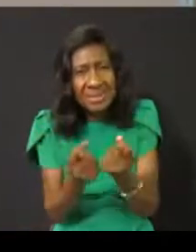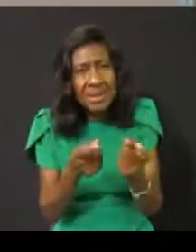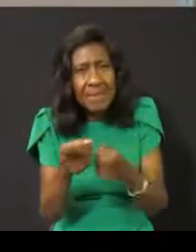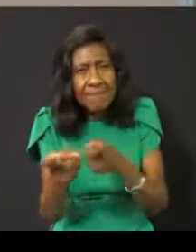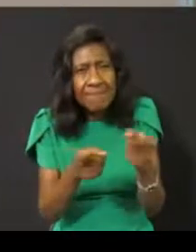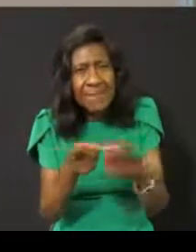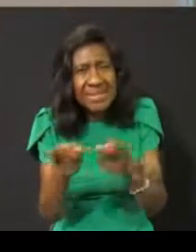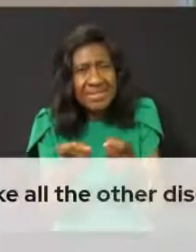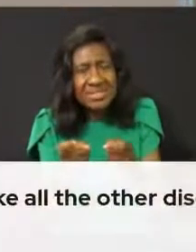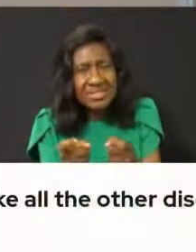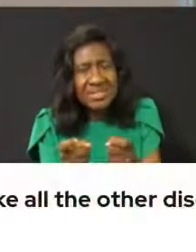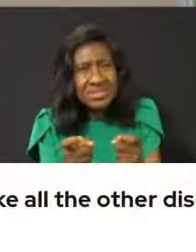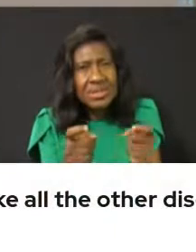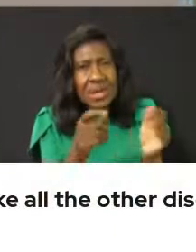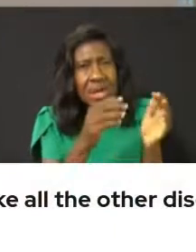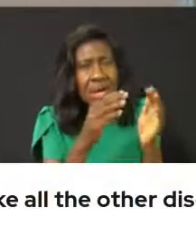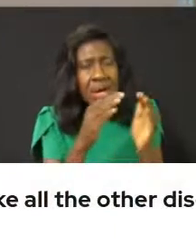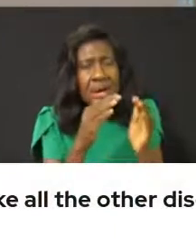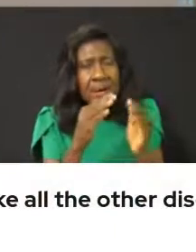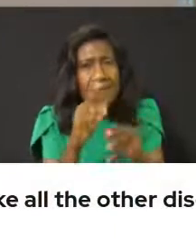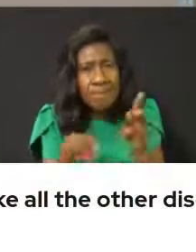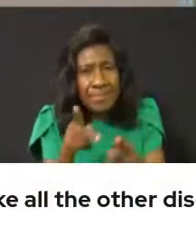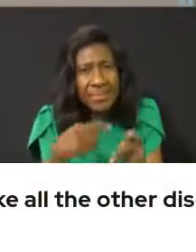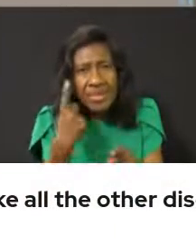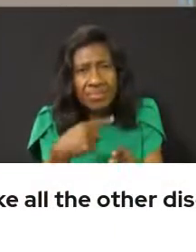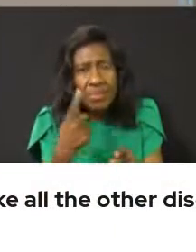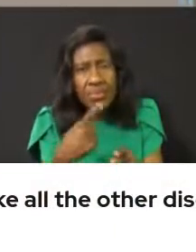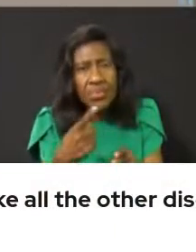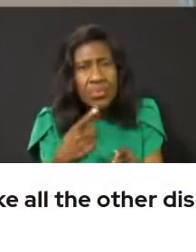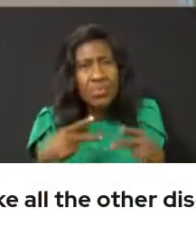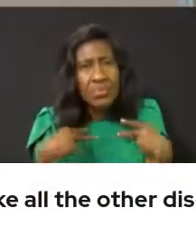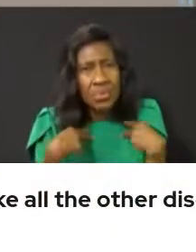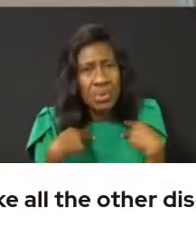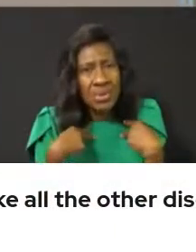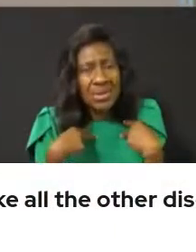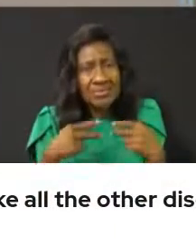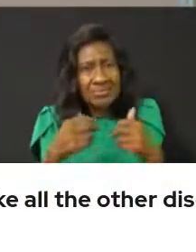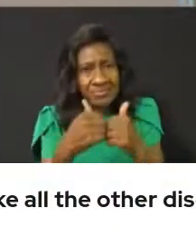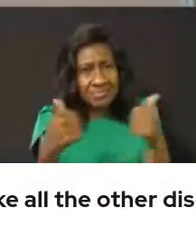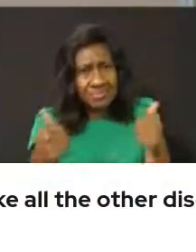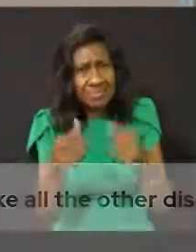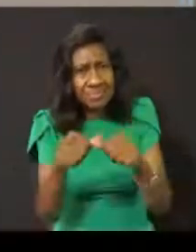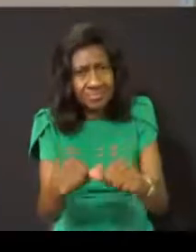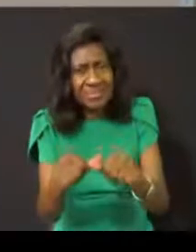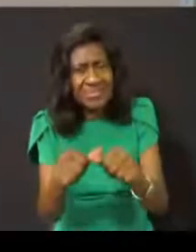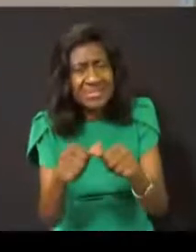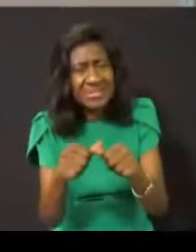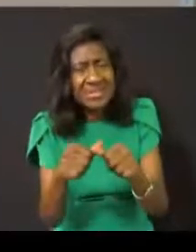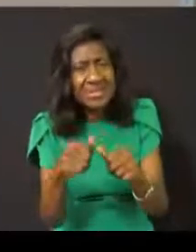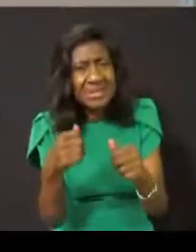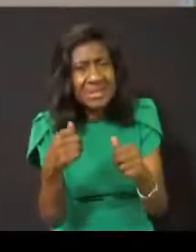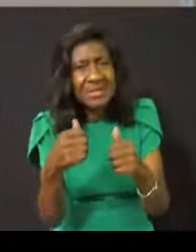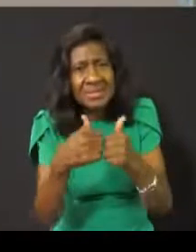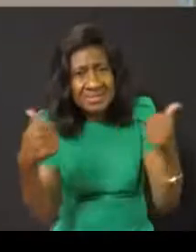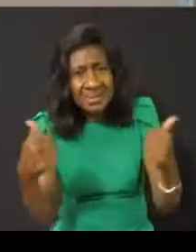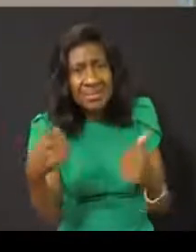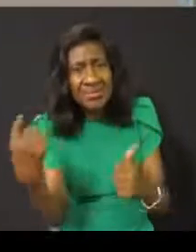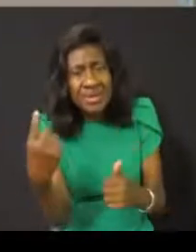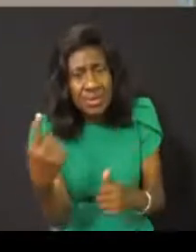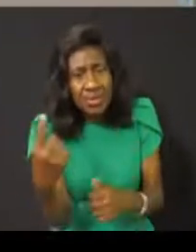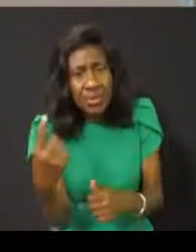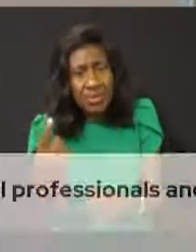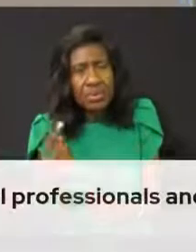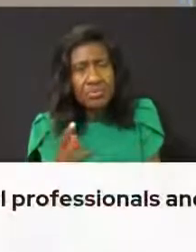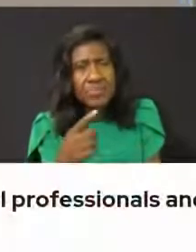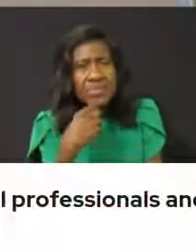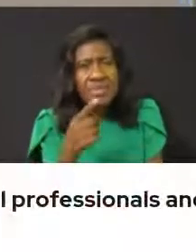these quarantines, and we have seen the positive results from that. Now, the ability for individuals who suspect